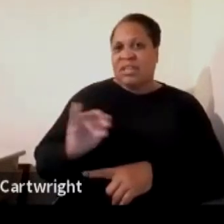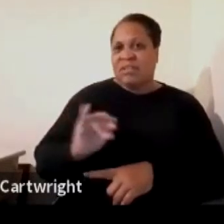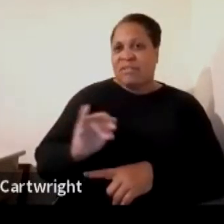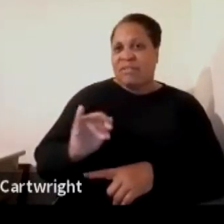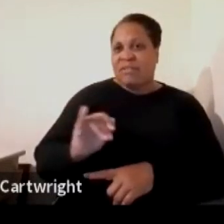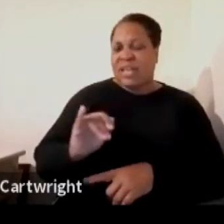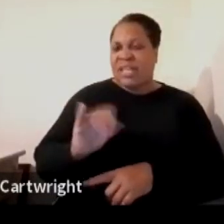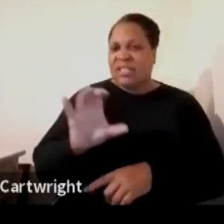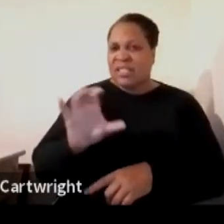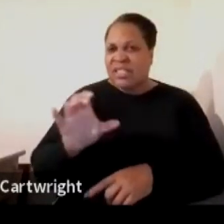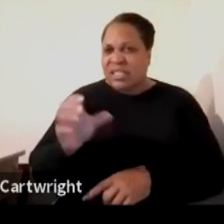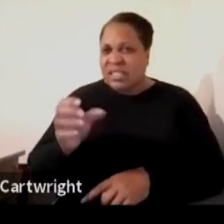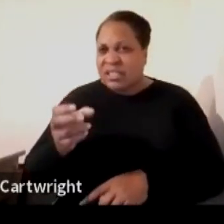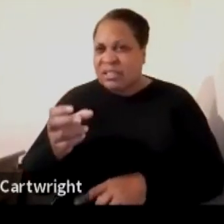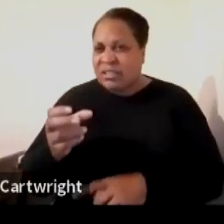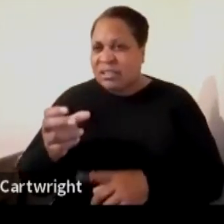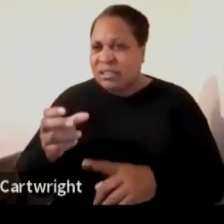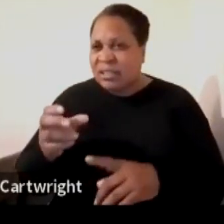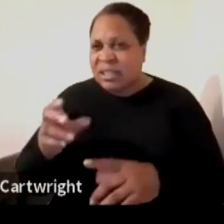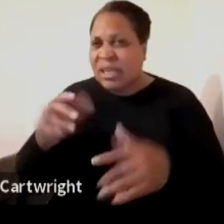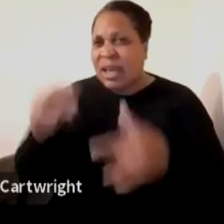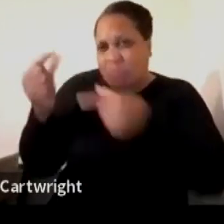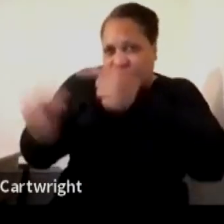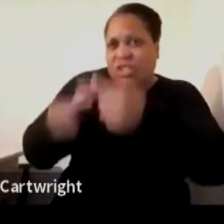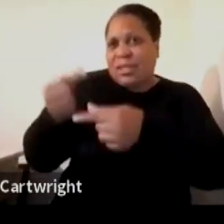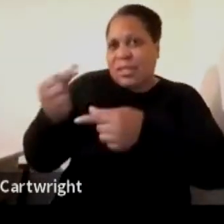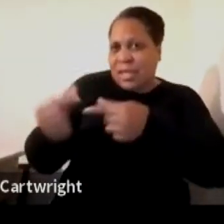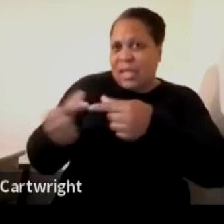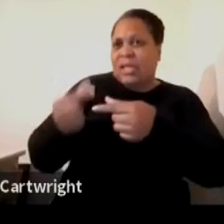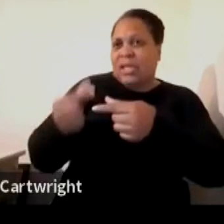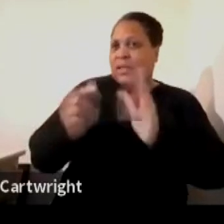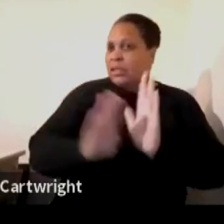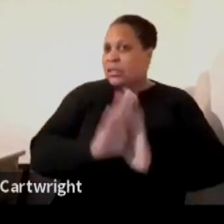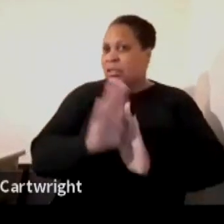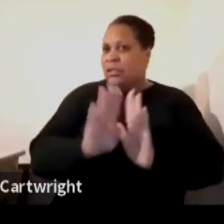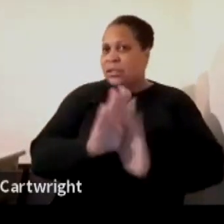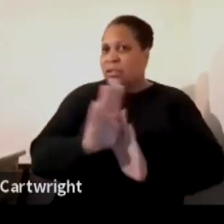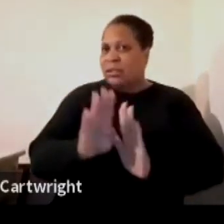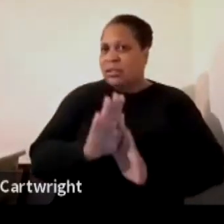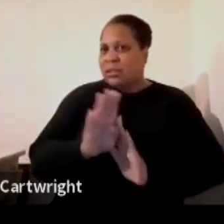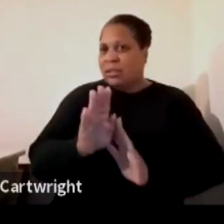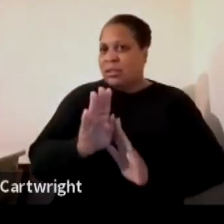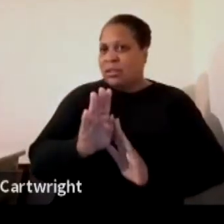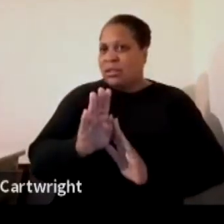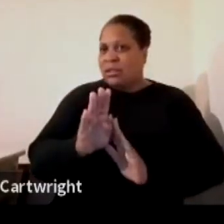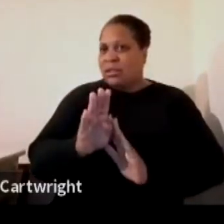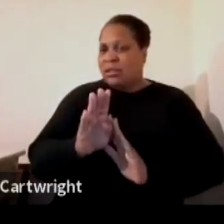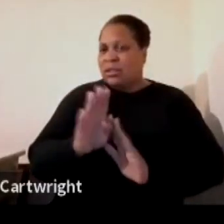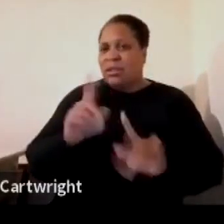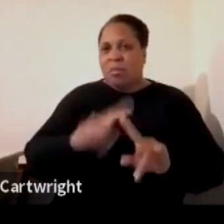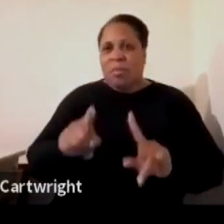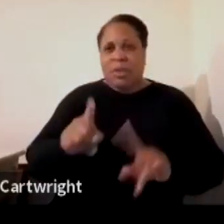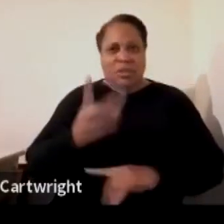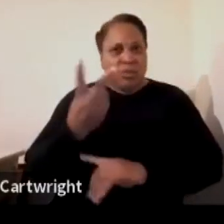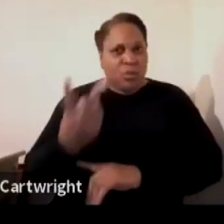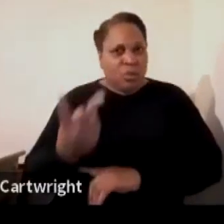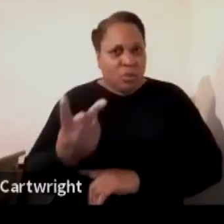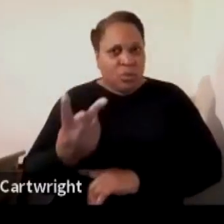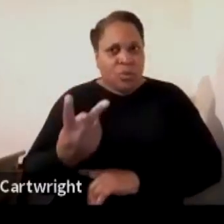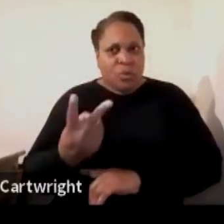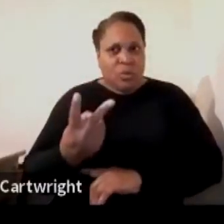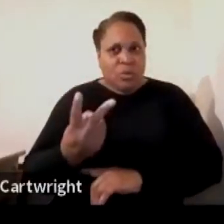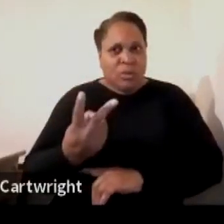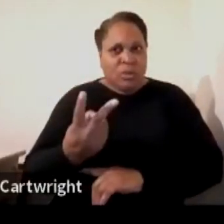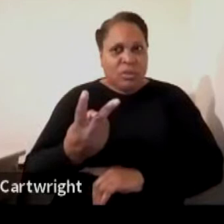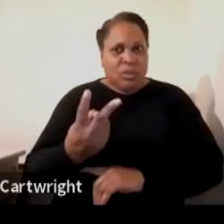and it's now been genetically engineered, one, not to be able to reproduce in the body, and two, to